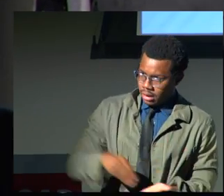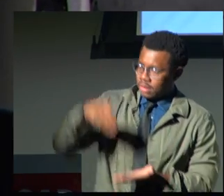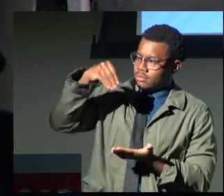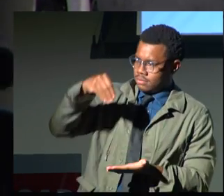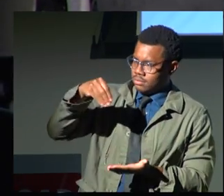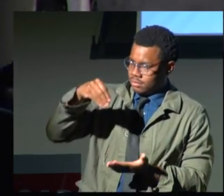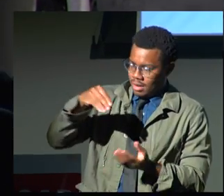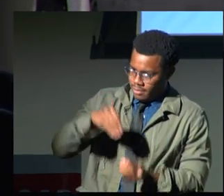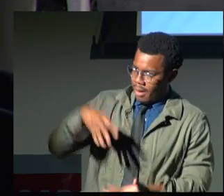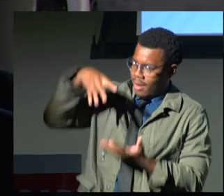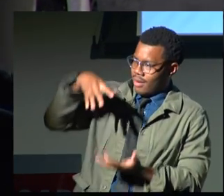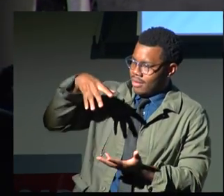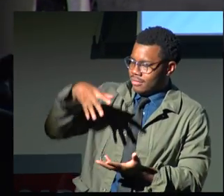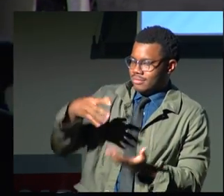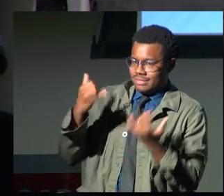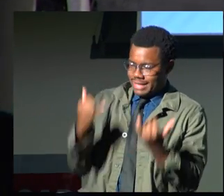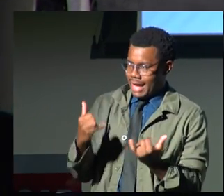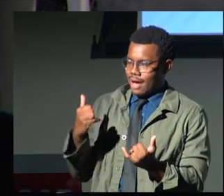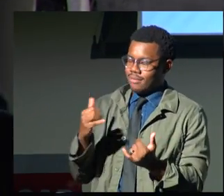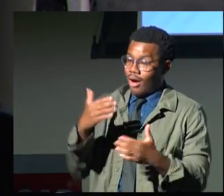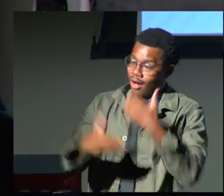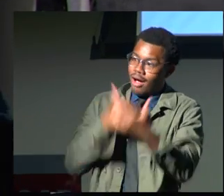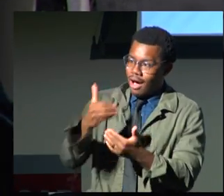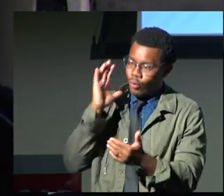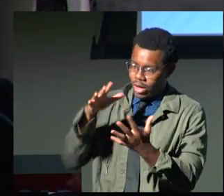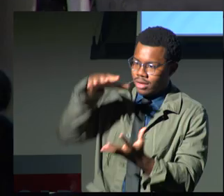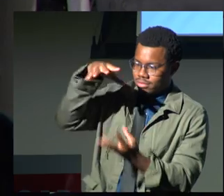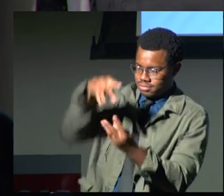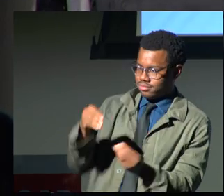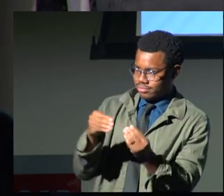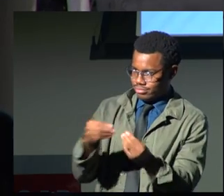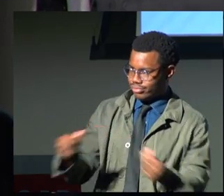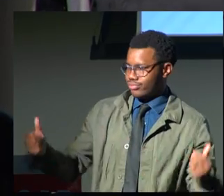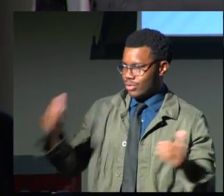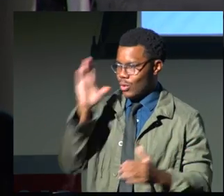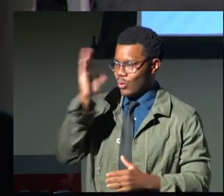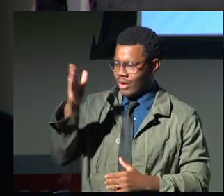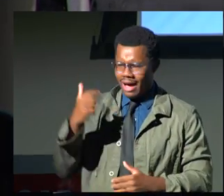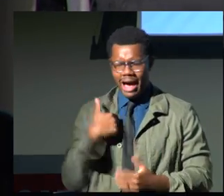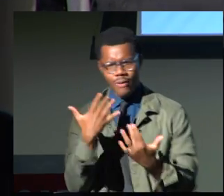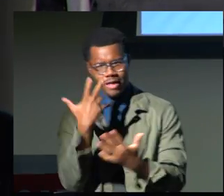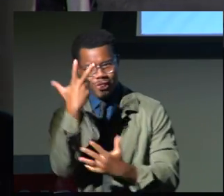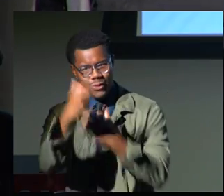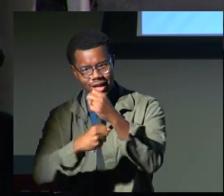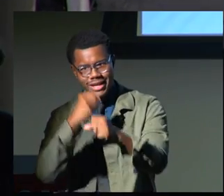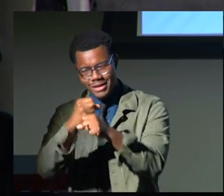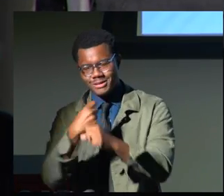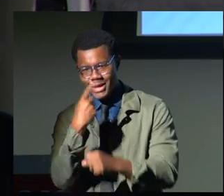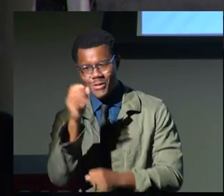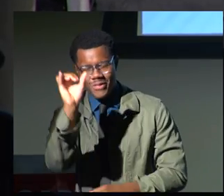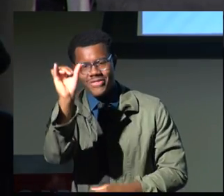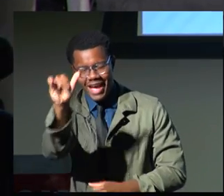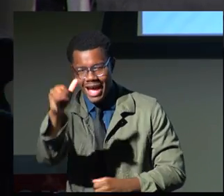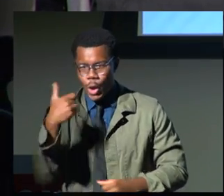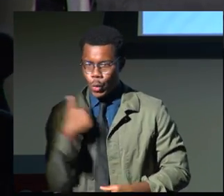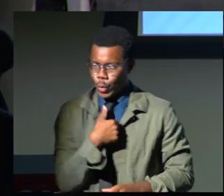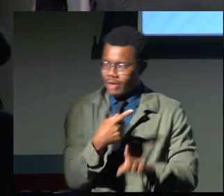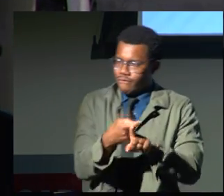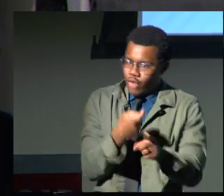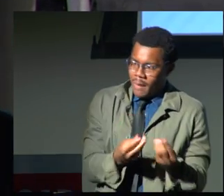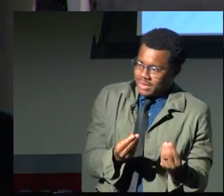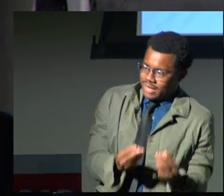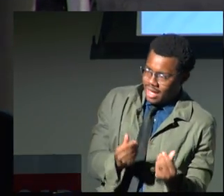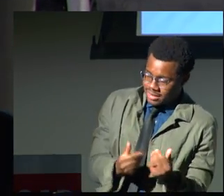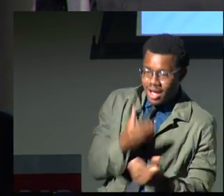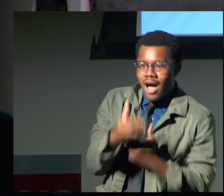Oh, my God. I waited 3 years to drop that one. From dust we came, to dust we shall return. Now, that's a